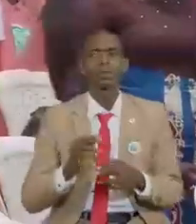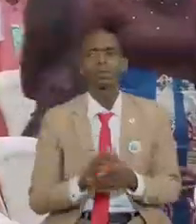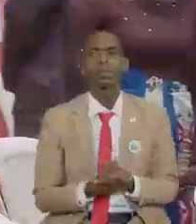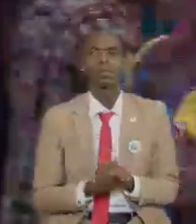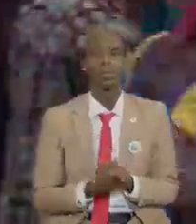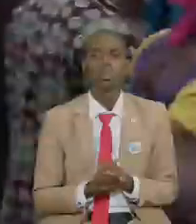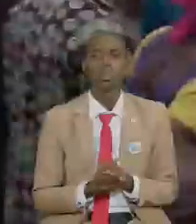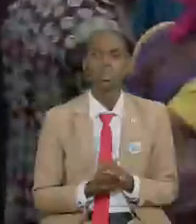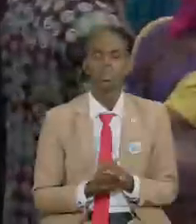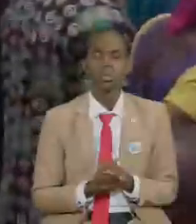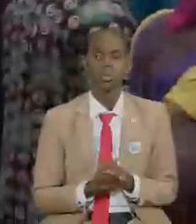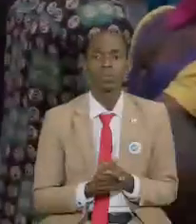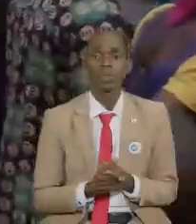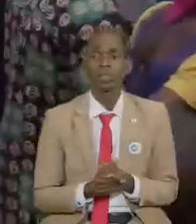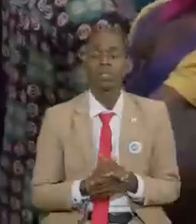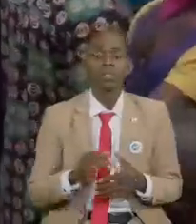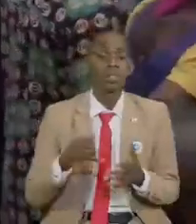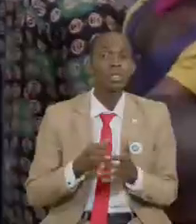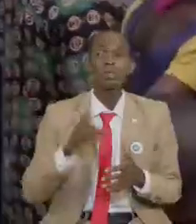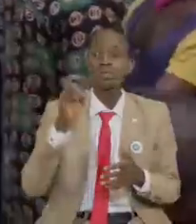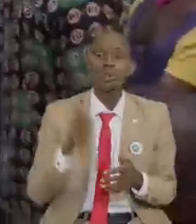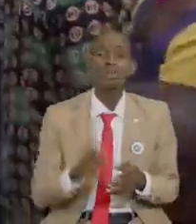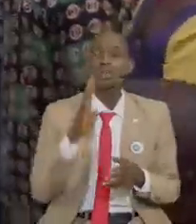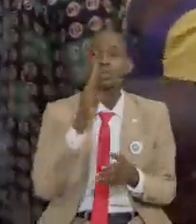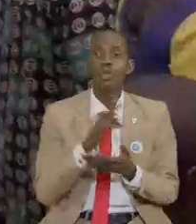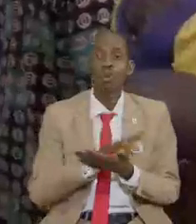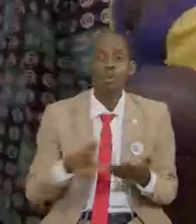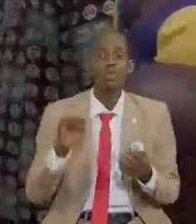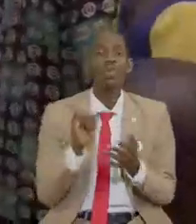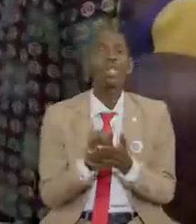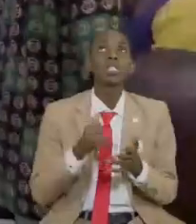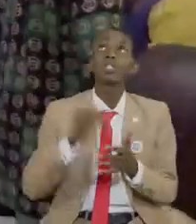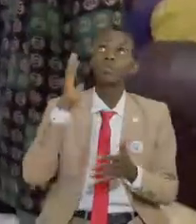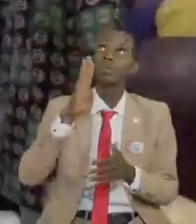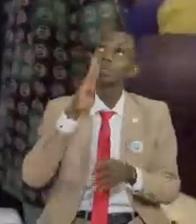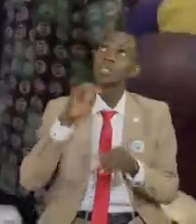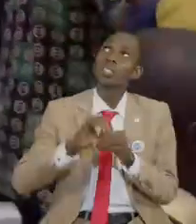It has to be holy so that it will be in his name.